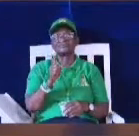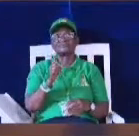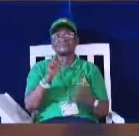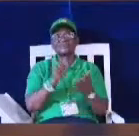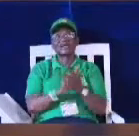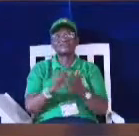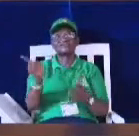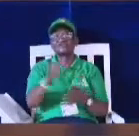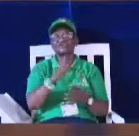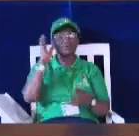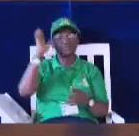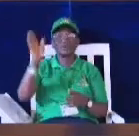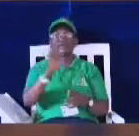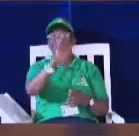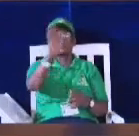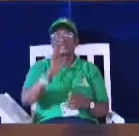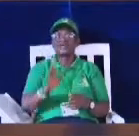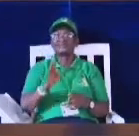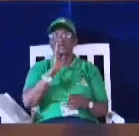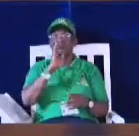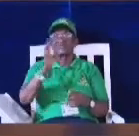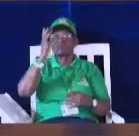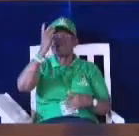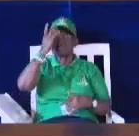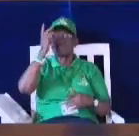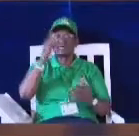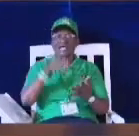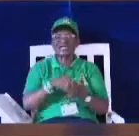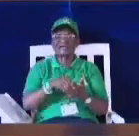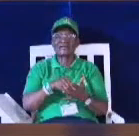that you will never be sick again.